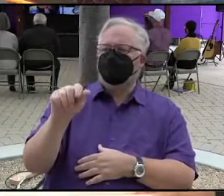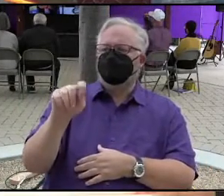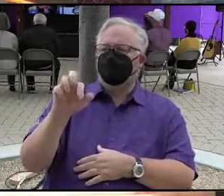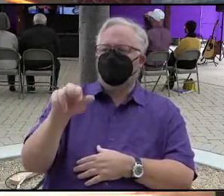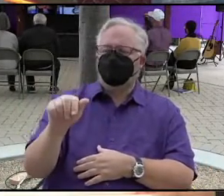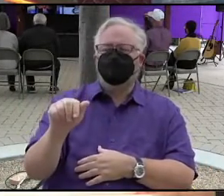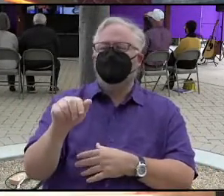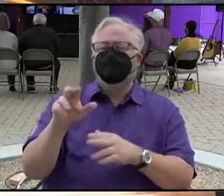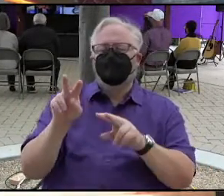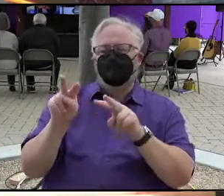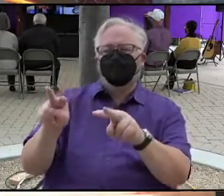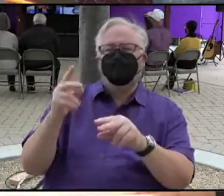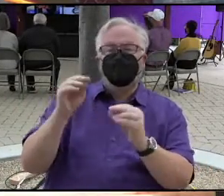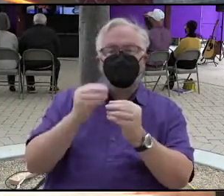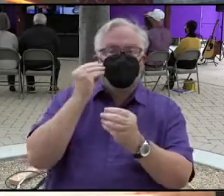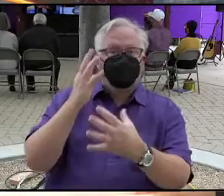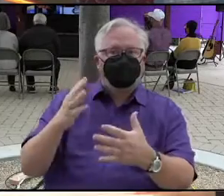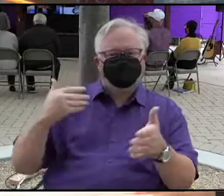coming week.